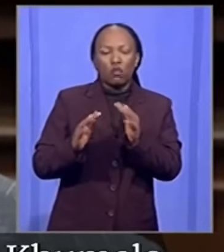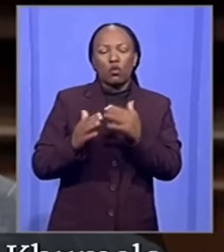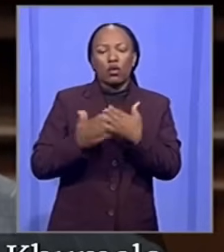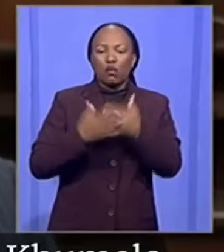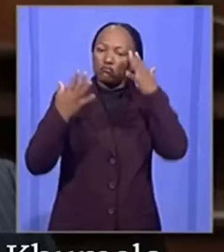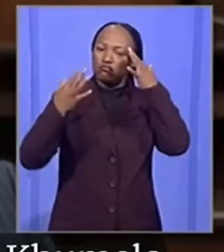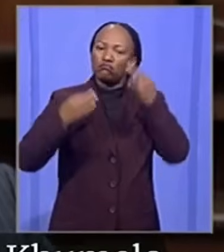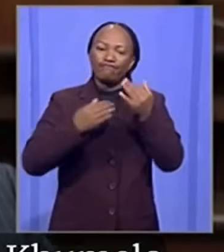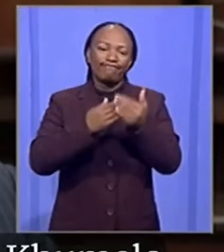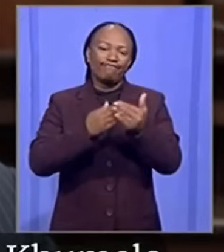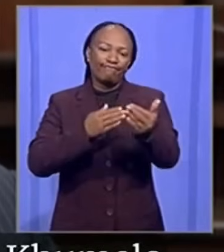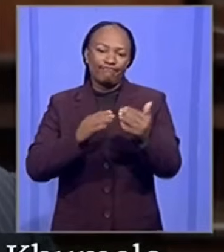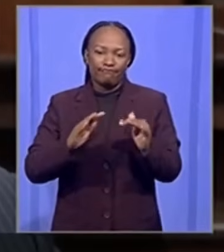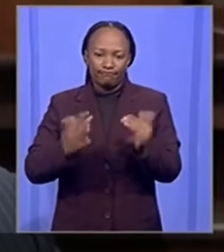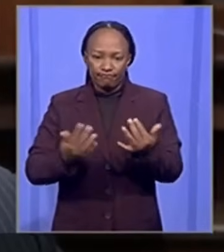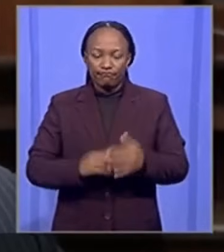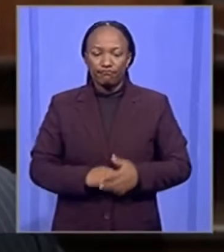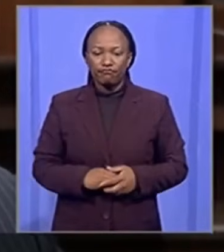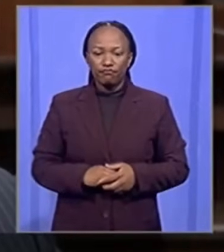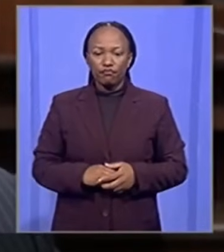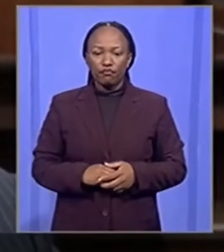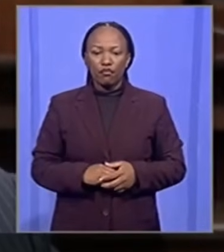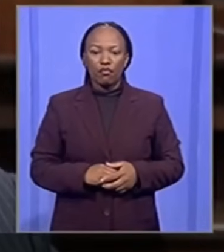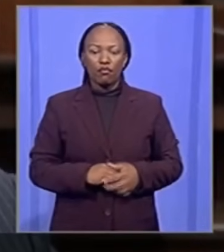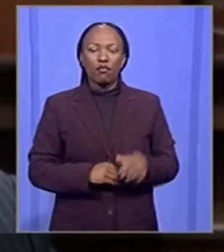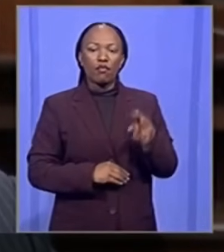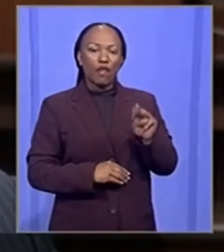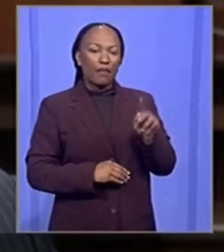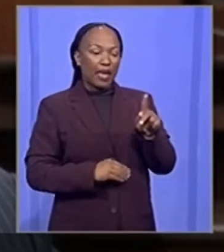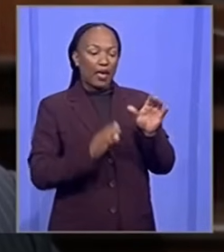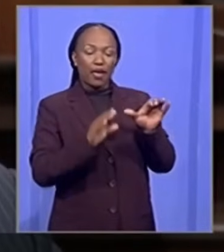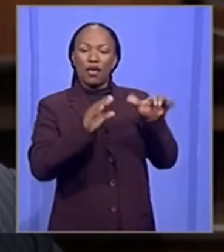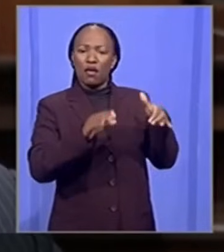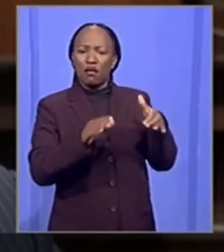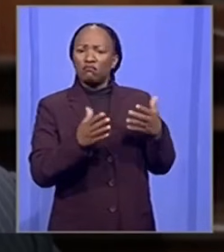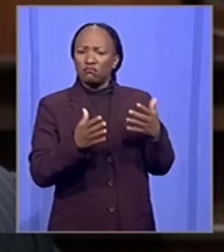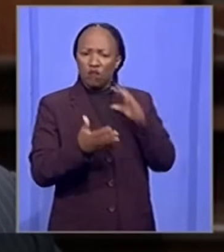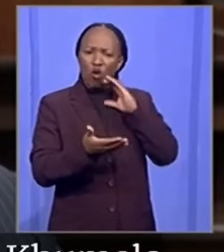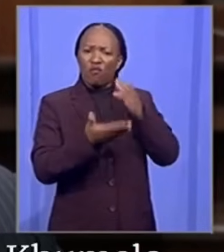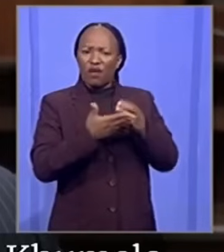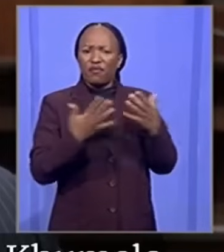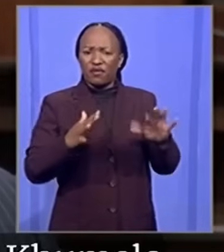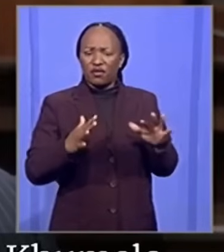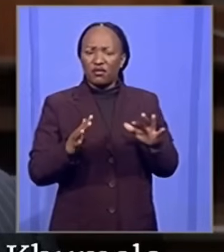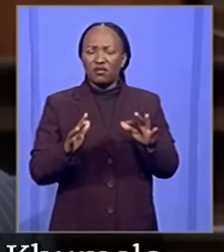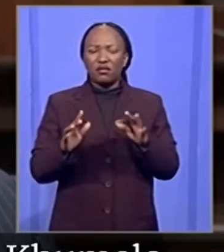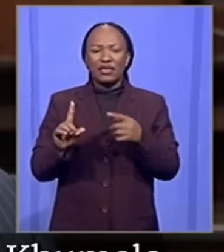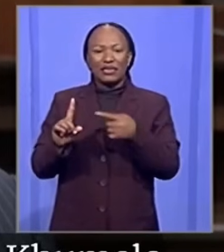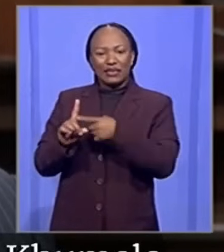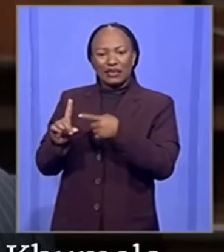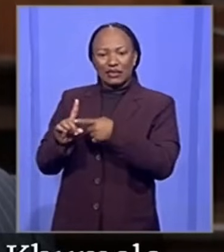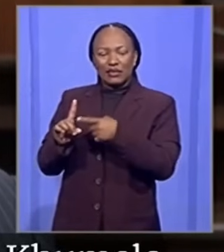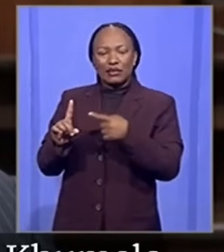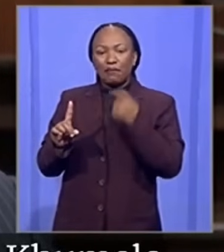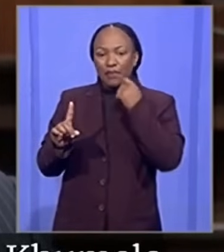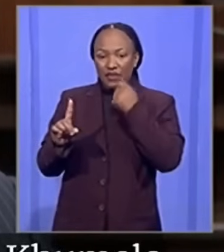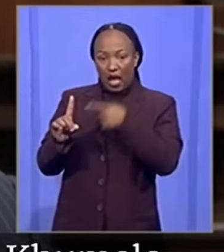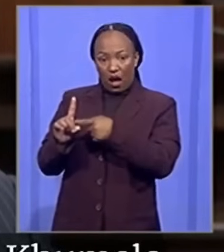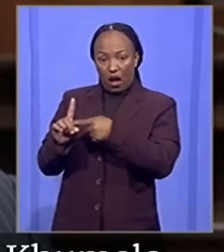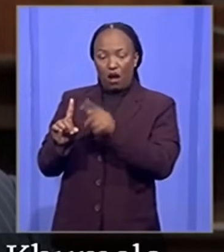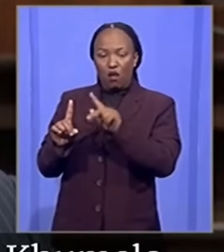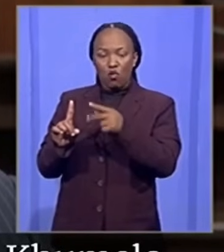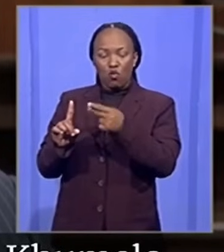a way forward. It confirms what Umkhonto wesizwe have maintained, that Mr. Khumalo is no longer a member